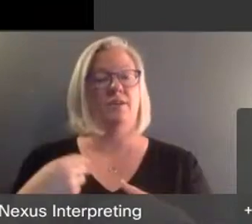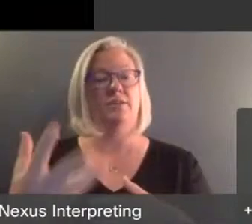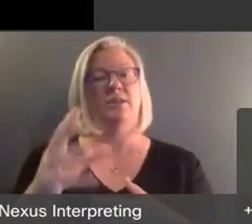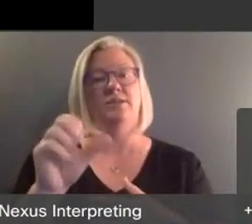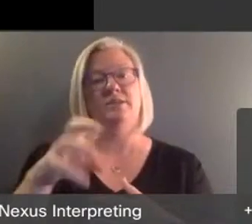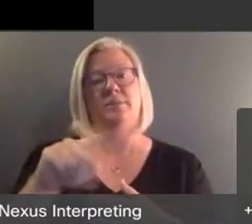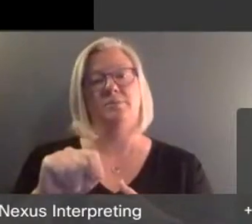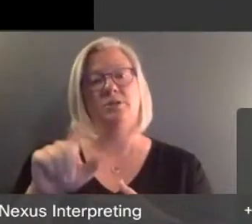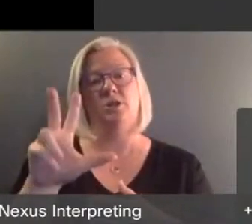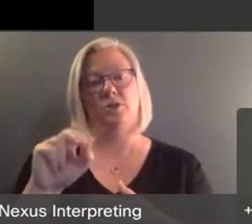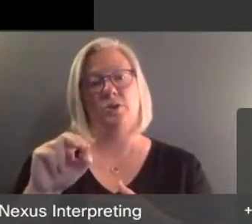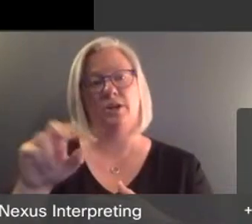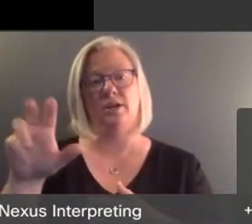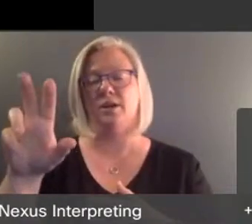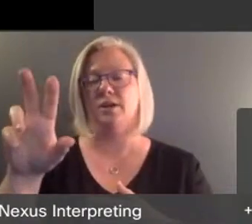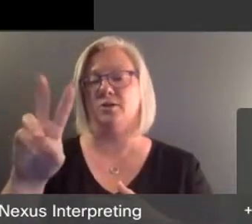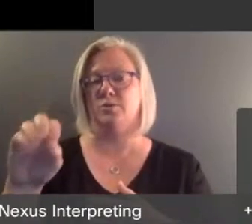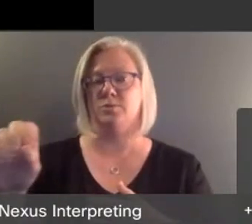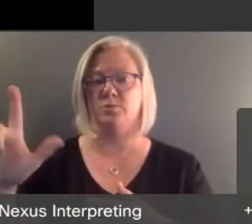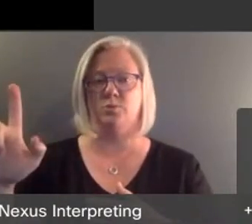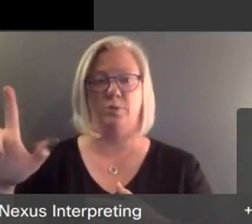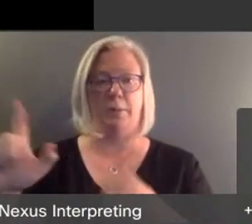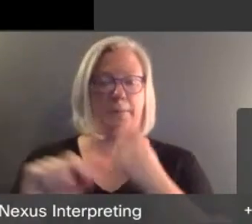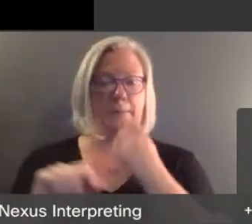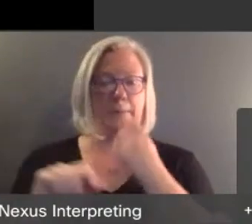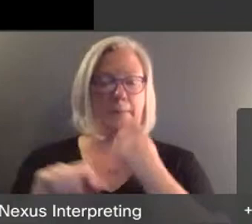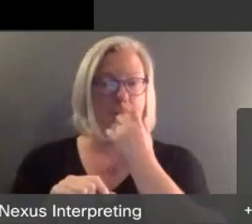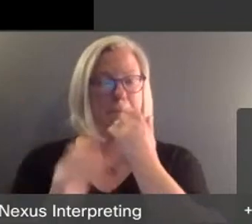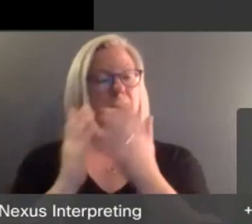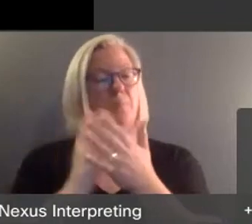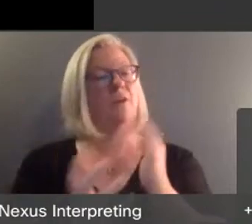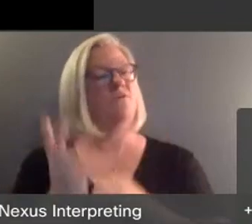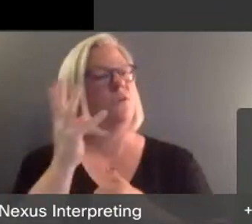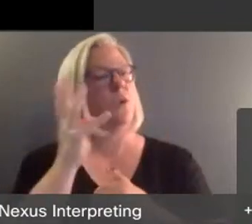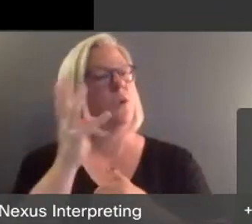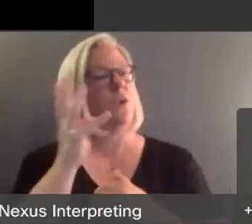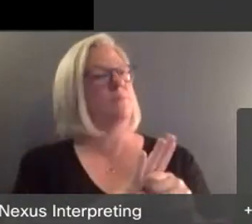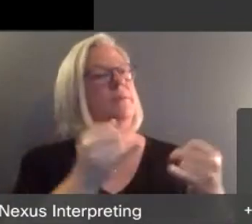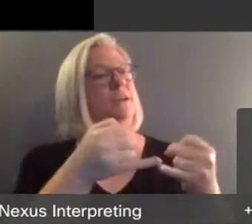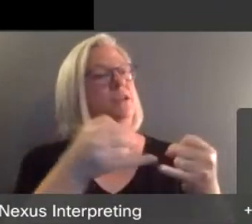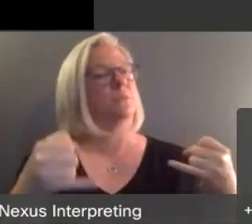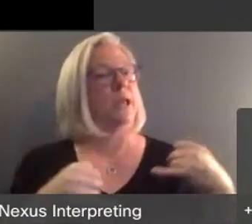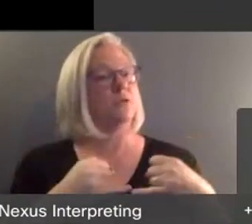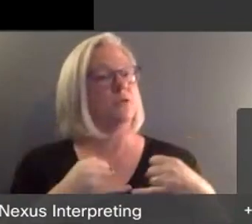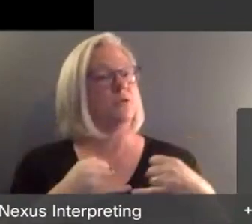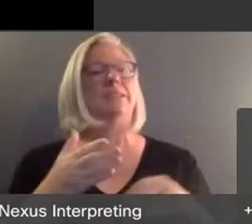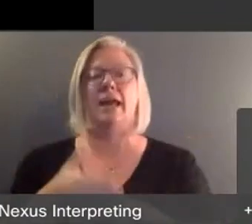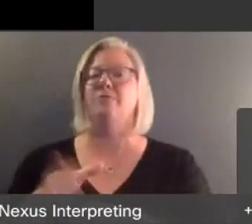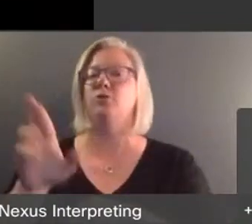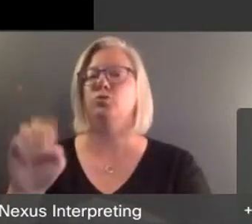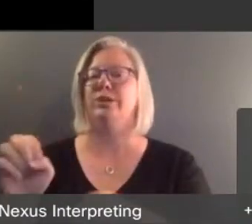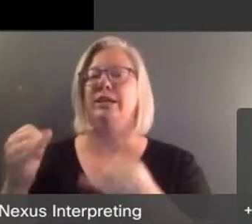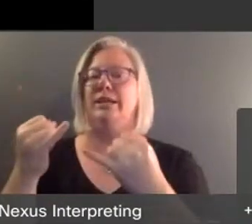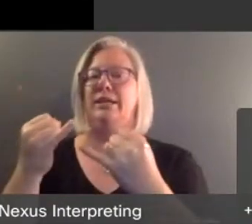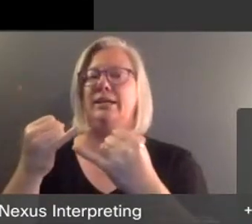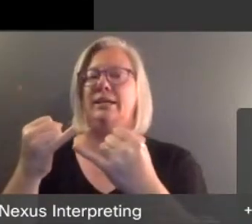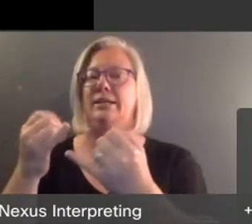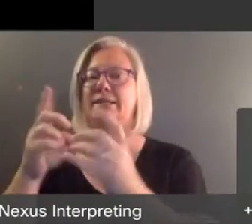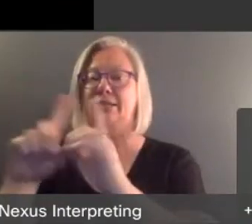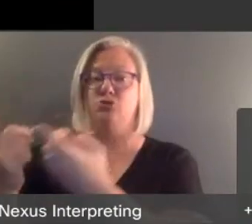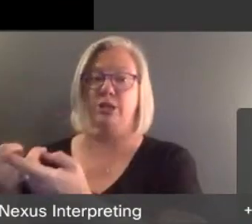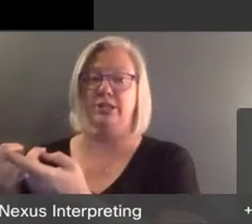2021. Phase 4 is confirmation of the boundaries. This occurs after redistricting. And then Phase 5 is